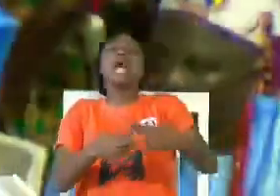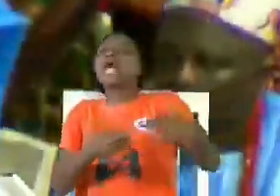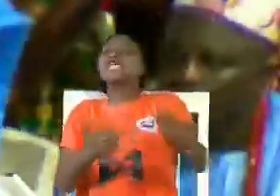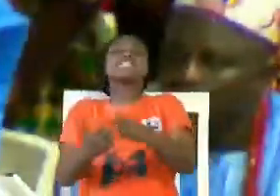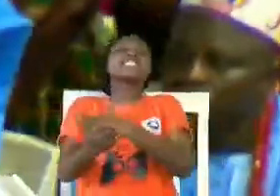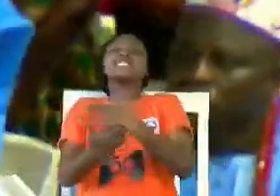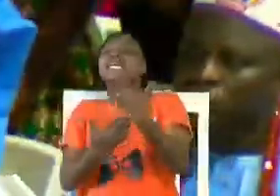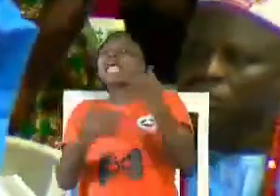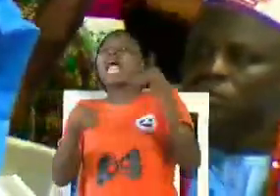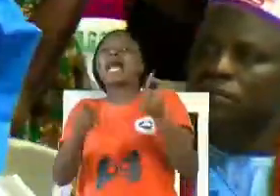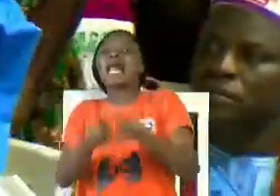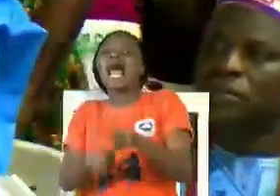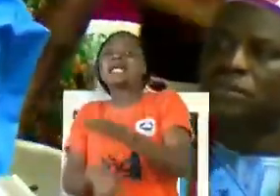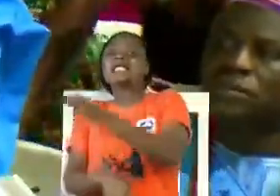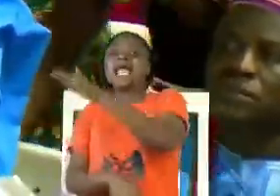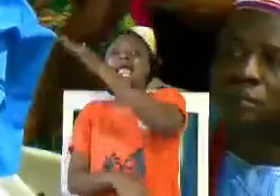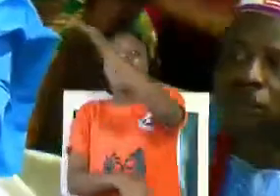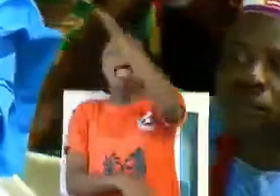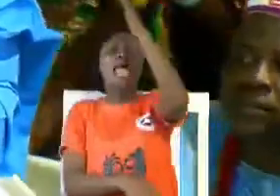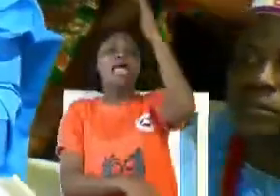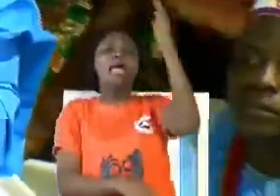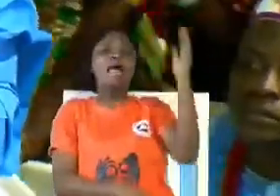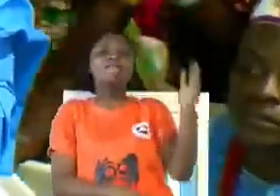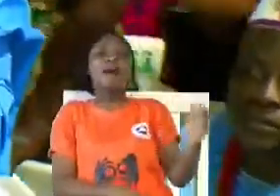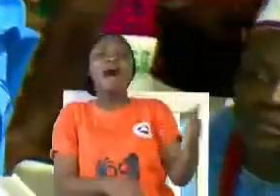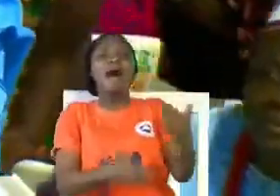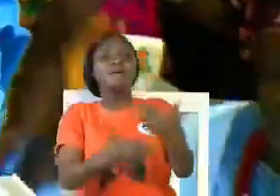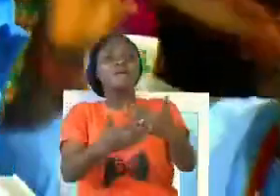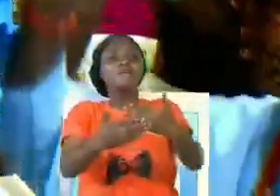name. Sing like that.